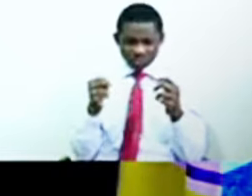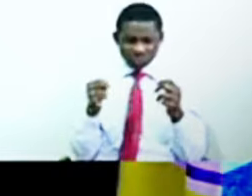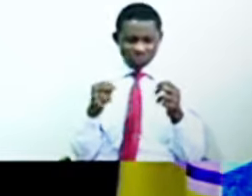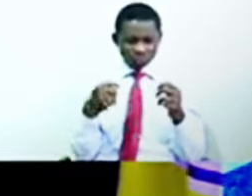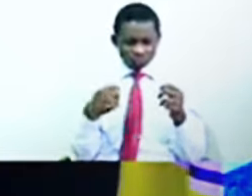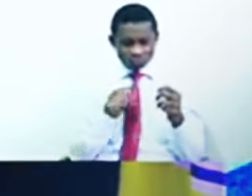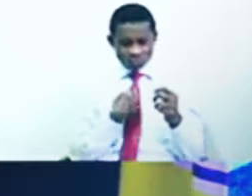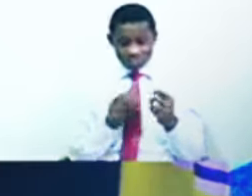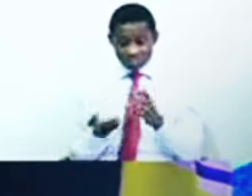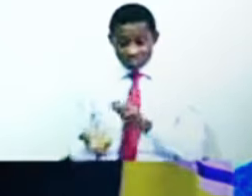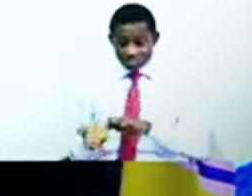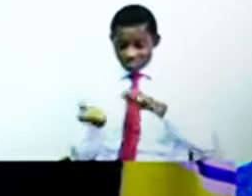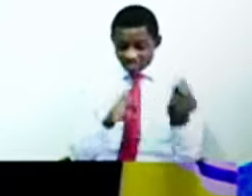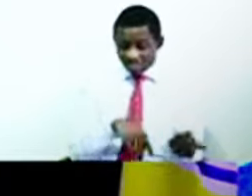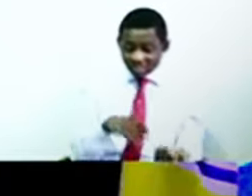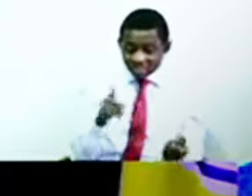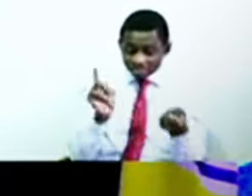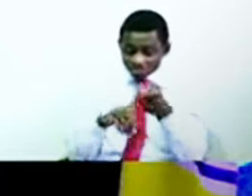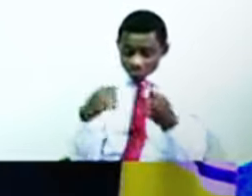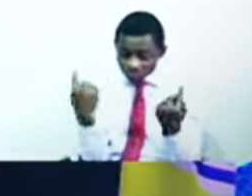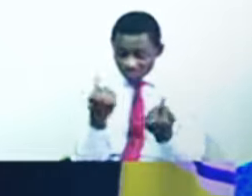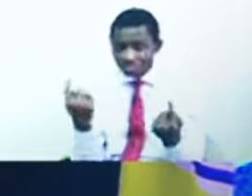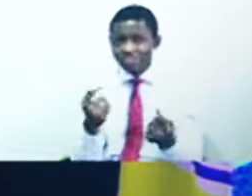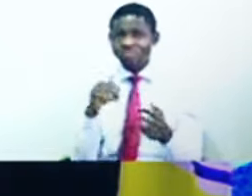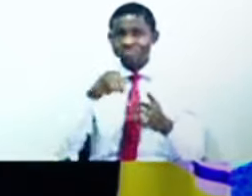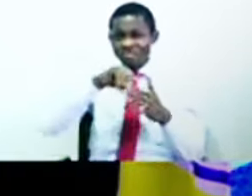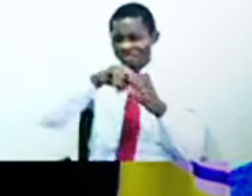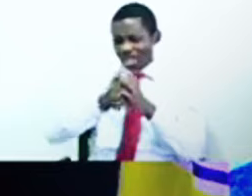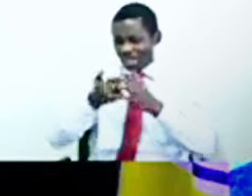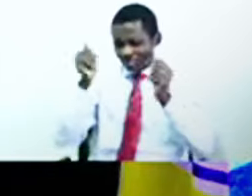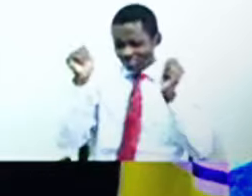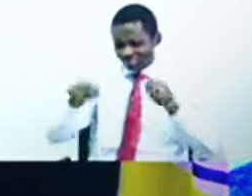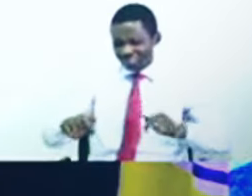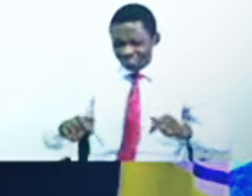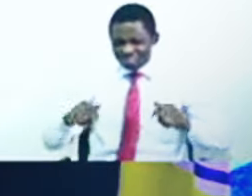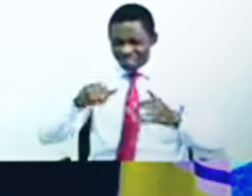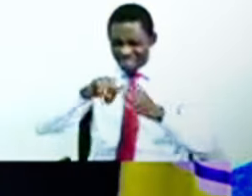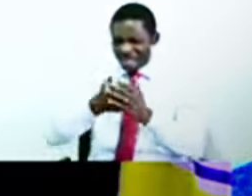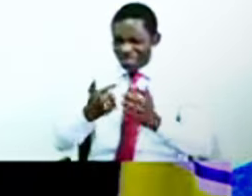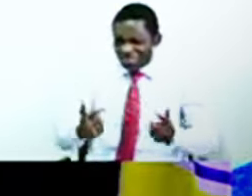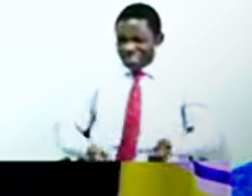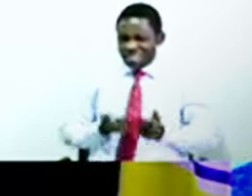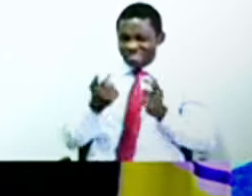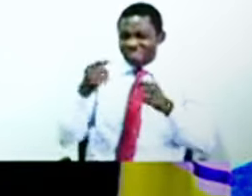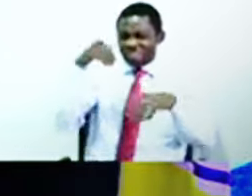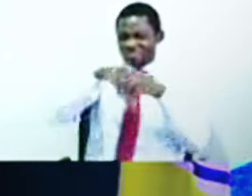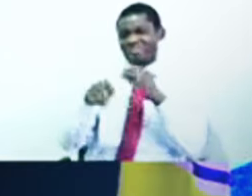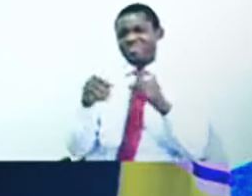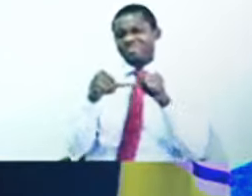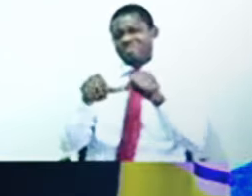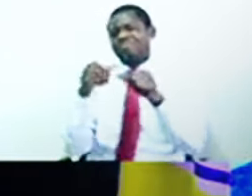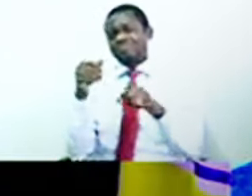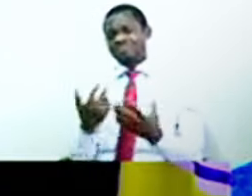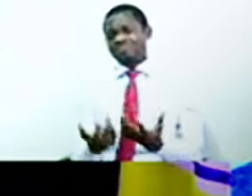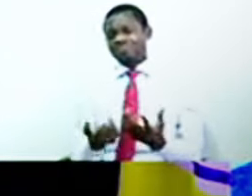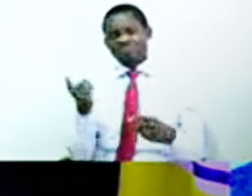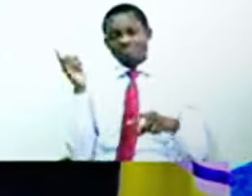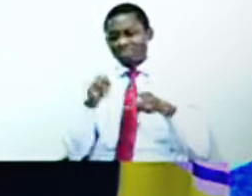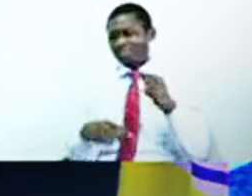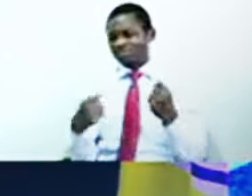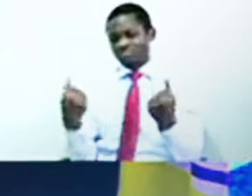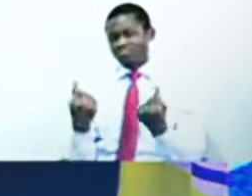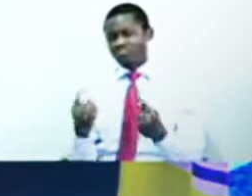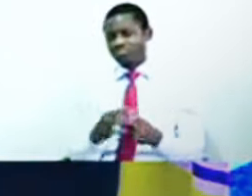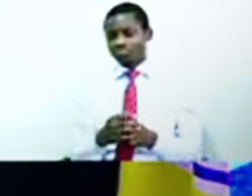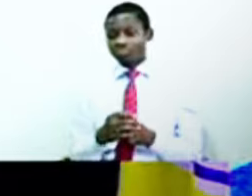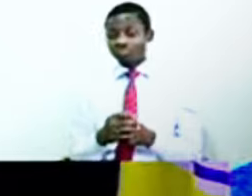Die to sin. Yewu amabone. How can we live in it any longer? And the Apostle